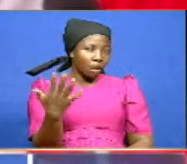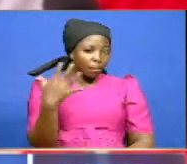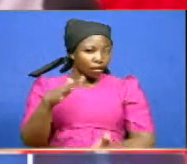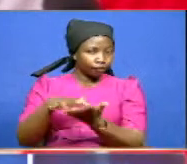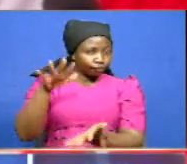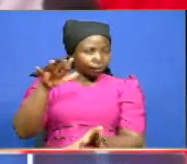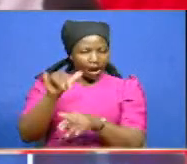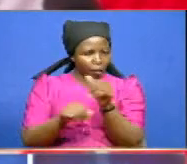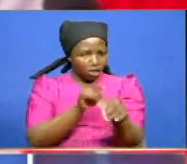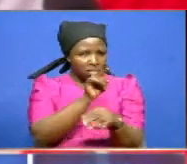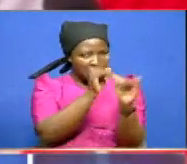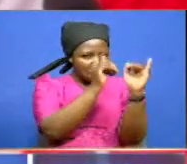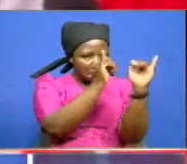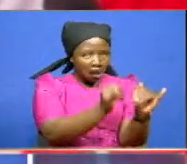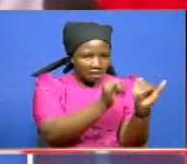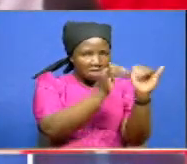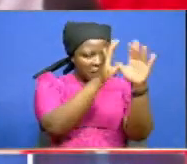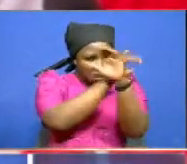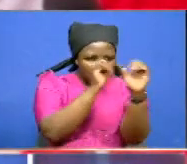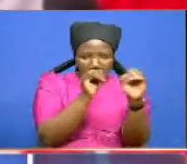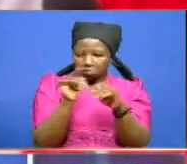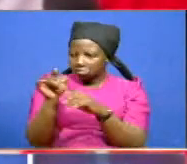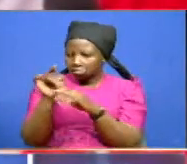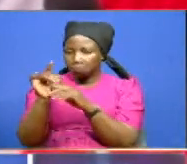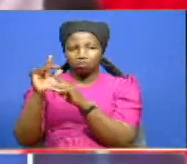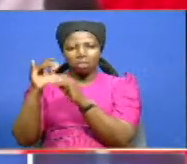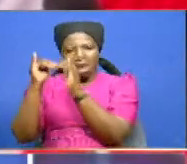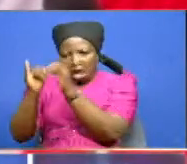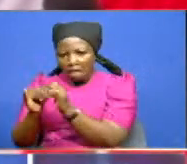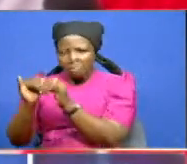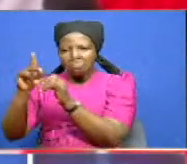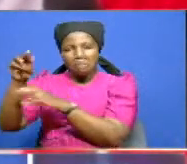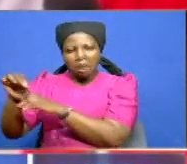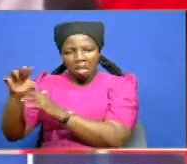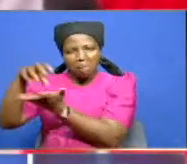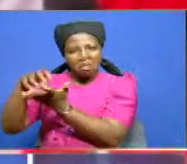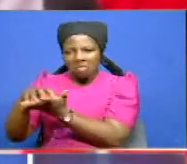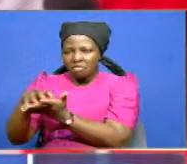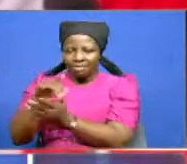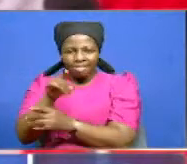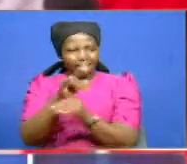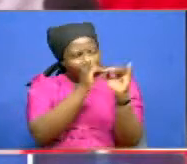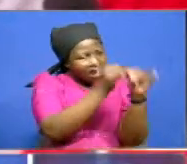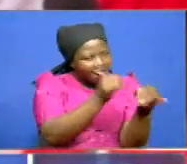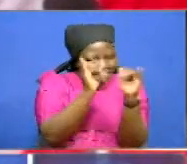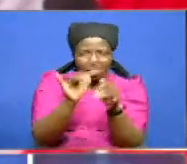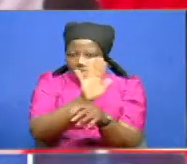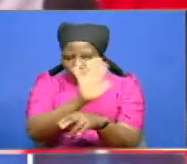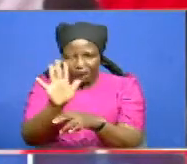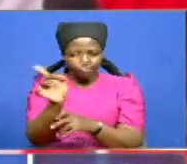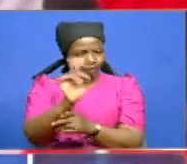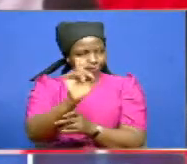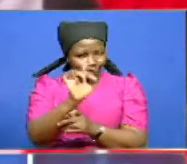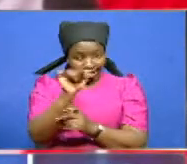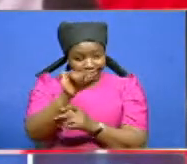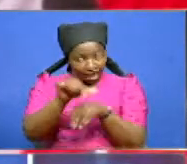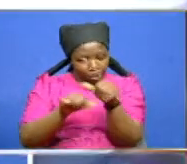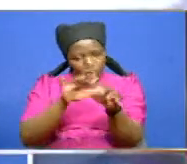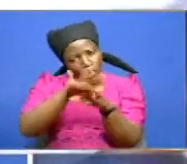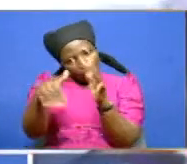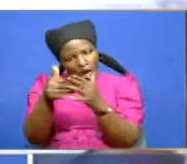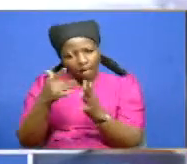this individual's presidency and that individual's prime ministership, that individual's this. No. This is about all of